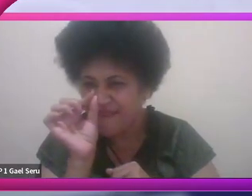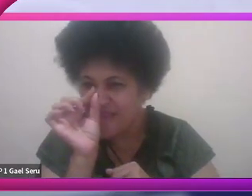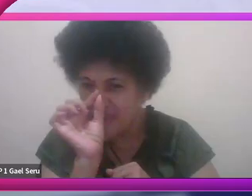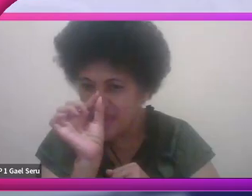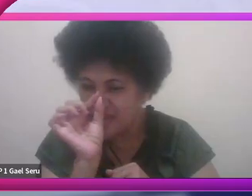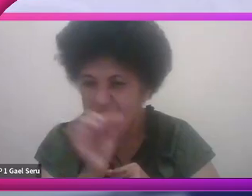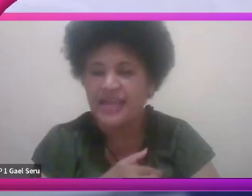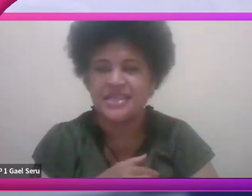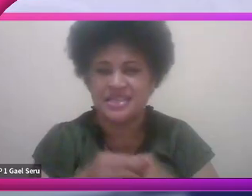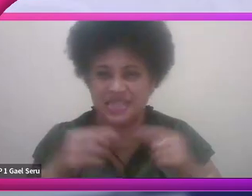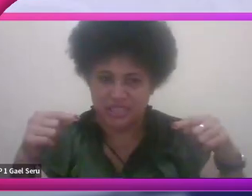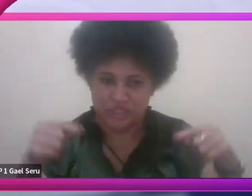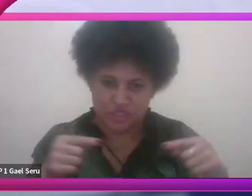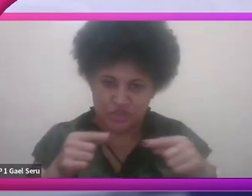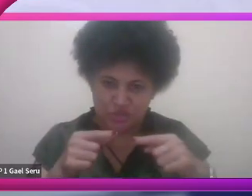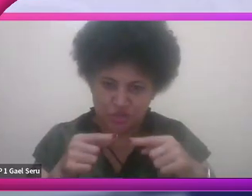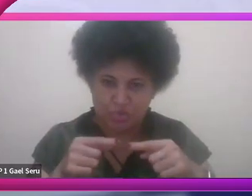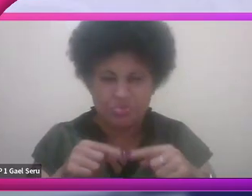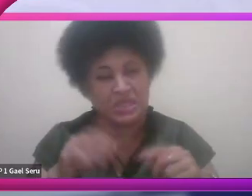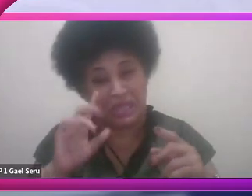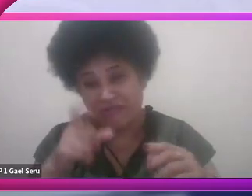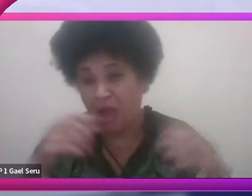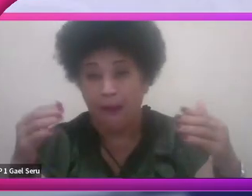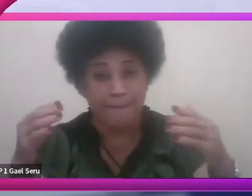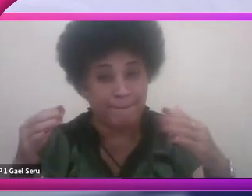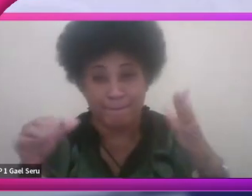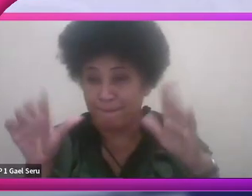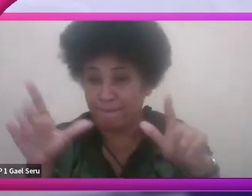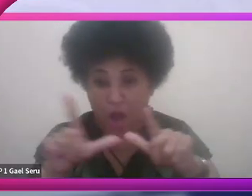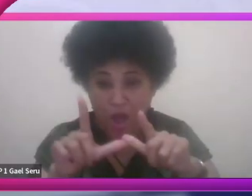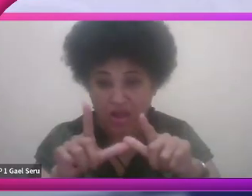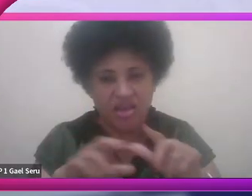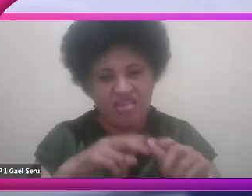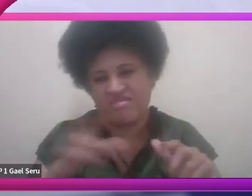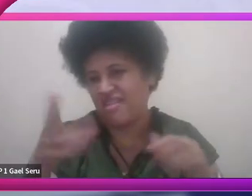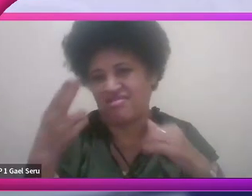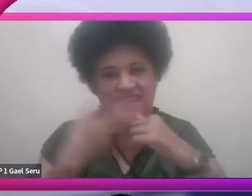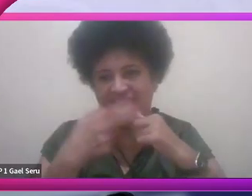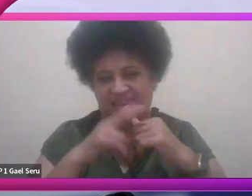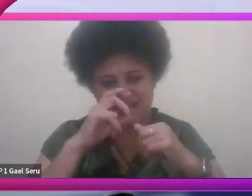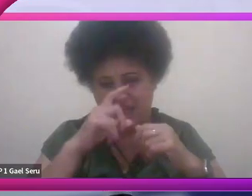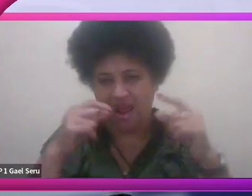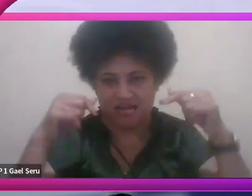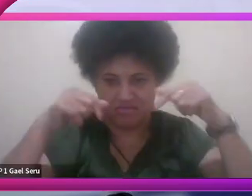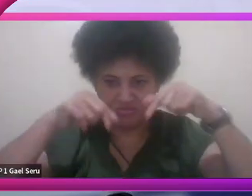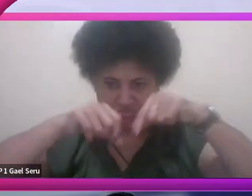tiny tube. If anything a little bit blocked, then the egg cannot travel, their fertility starts. So if you talk